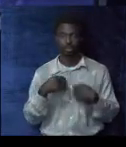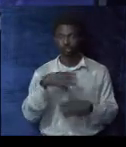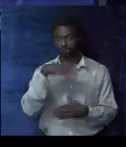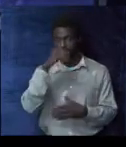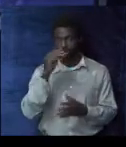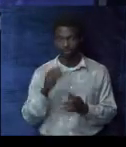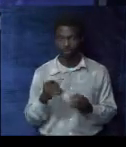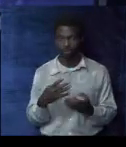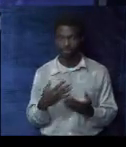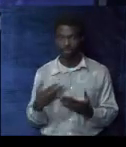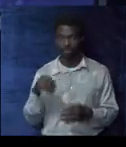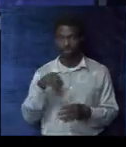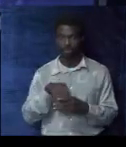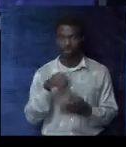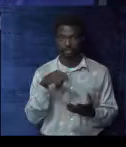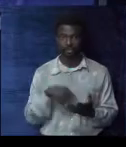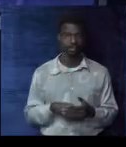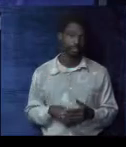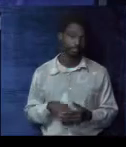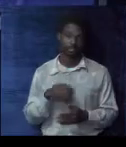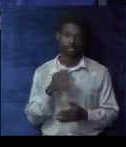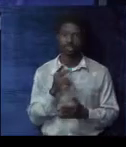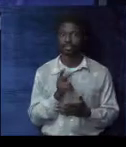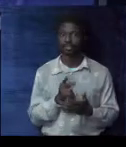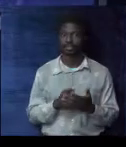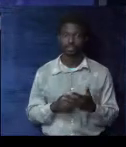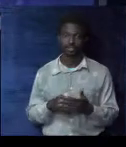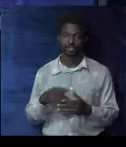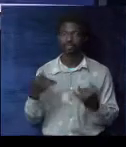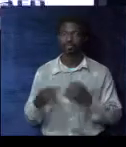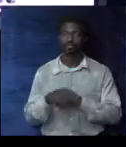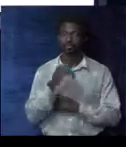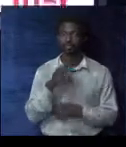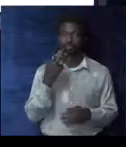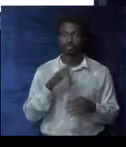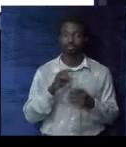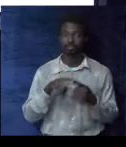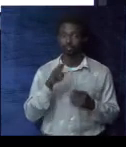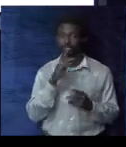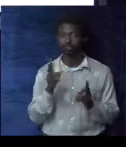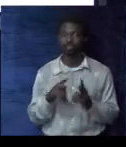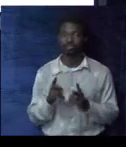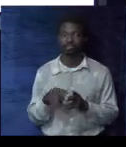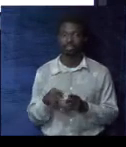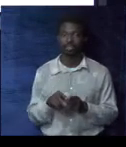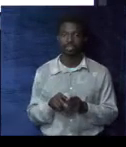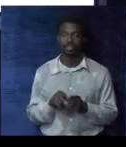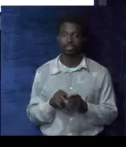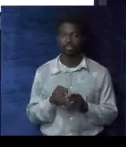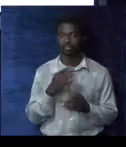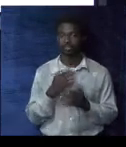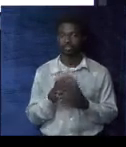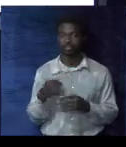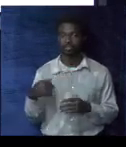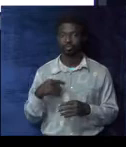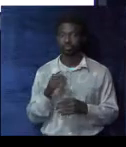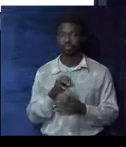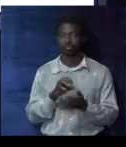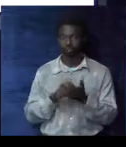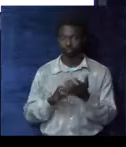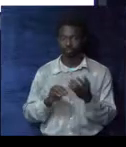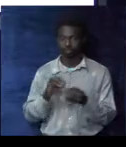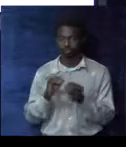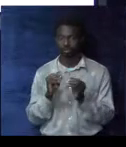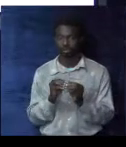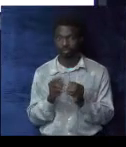many things in this section. Now today's magic promises to be very, very interesting. We will learn how to